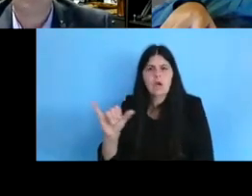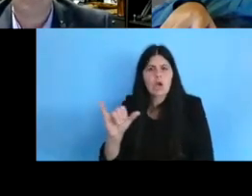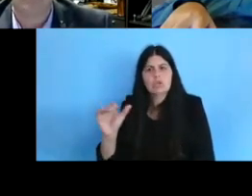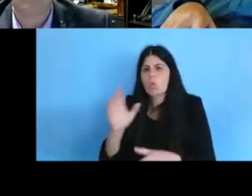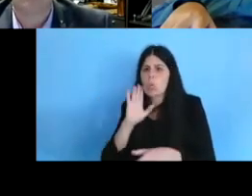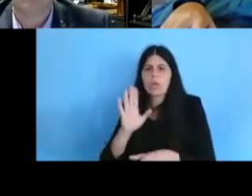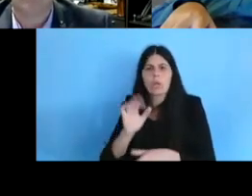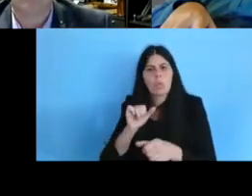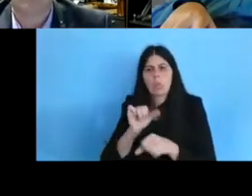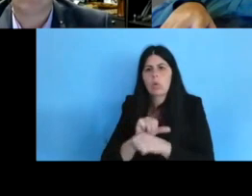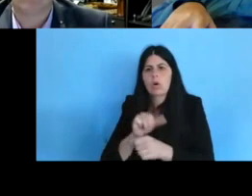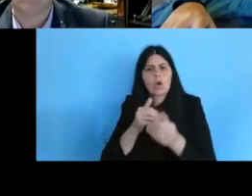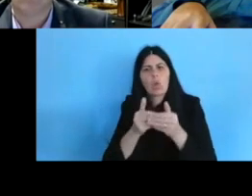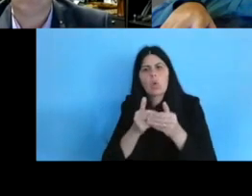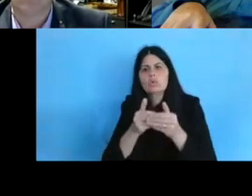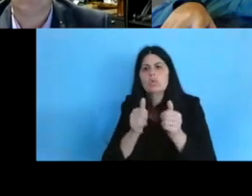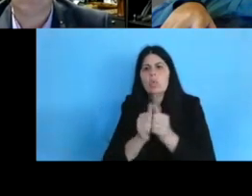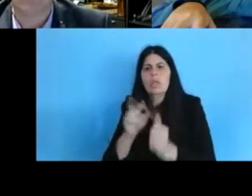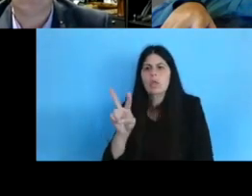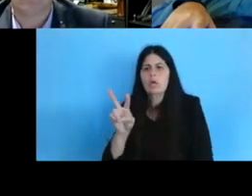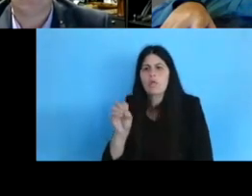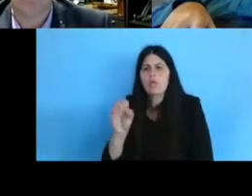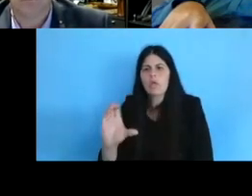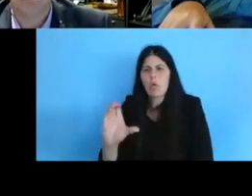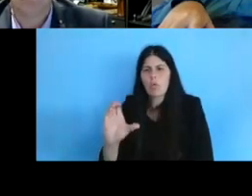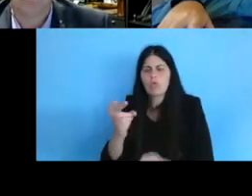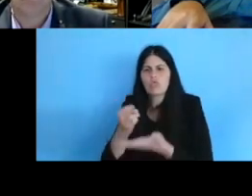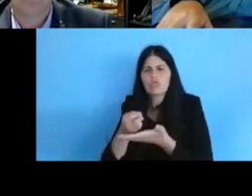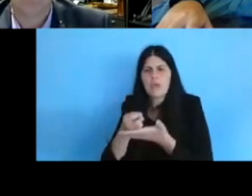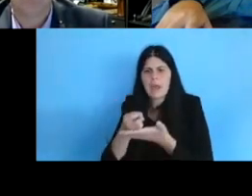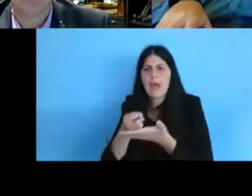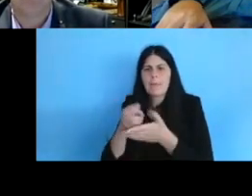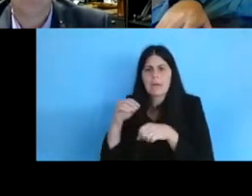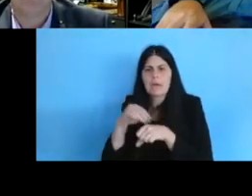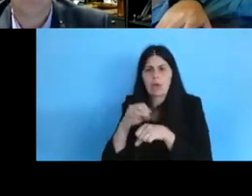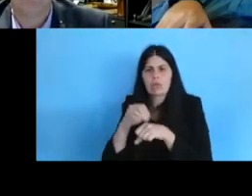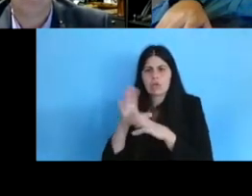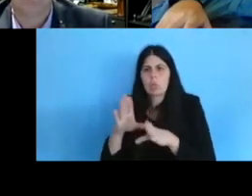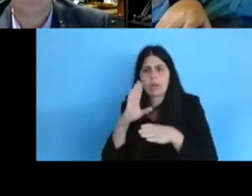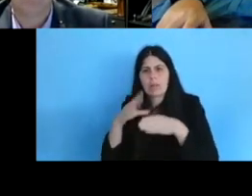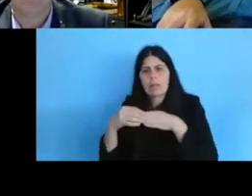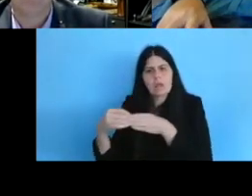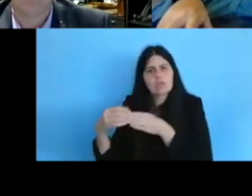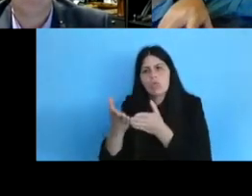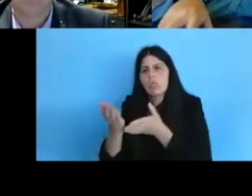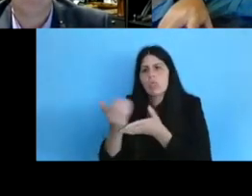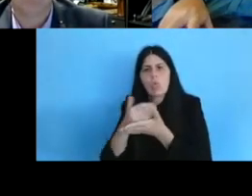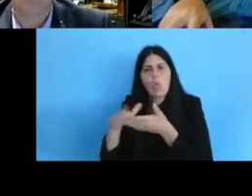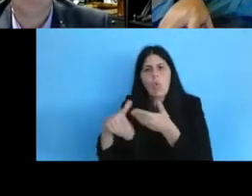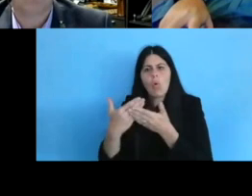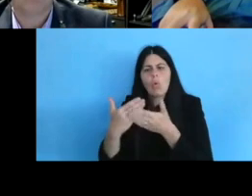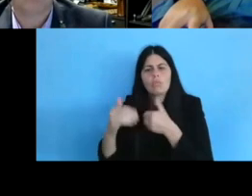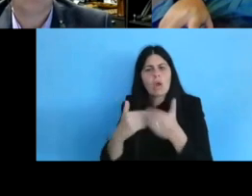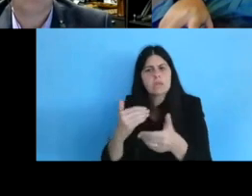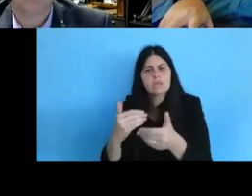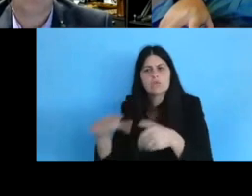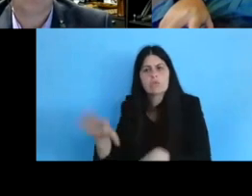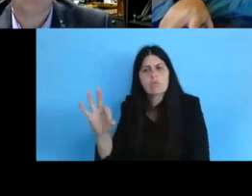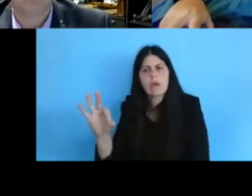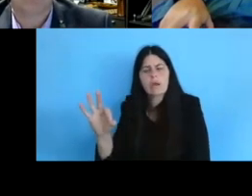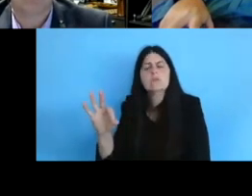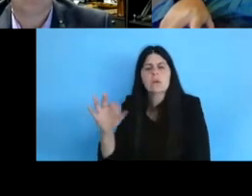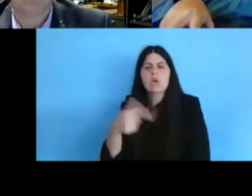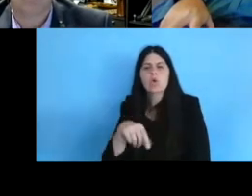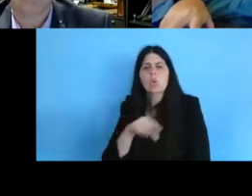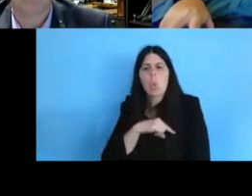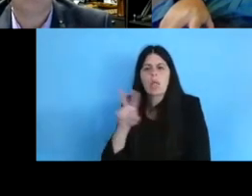So definitely, they just take you through the whole process of finding qualified veterans that may match the skills that you're looking